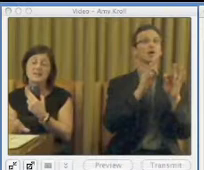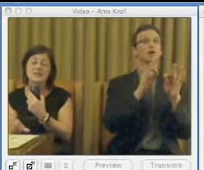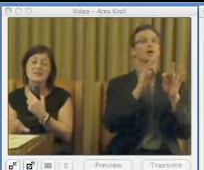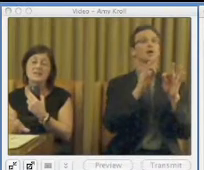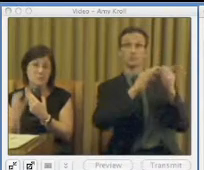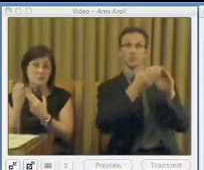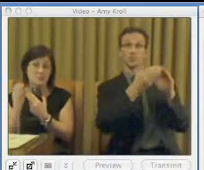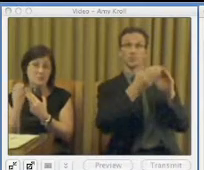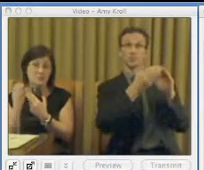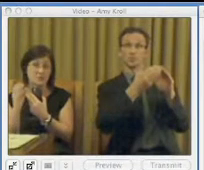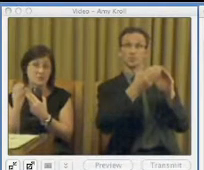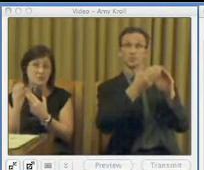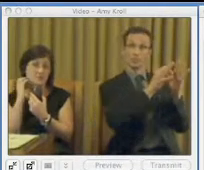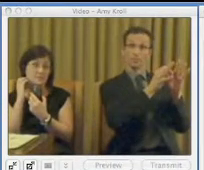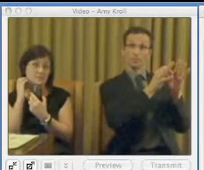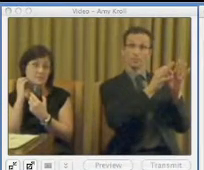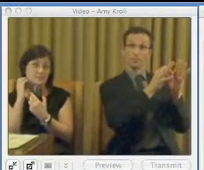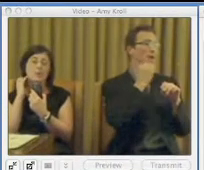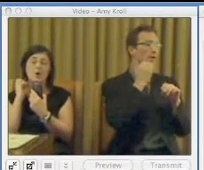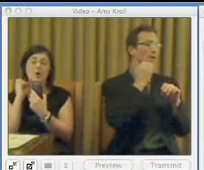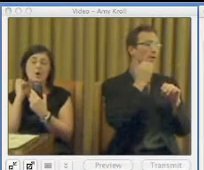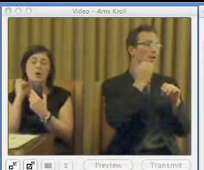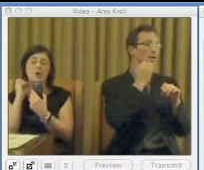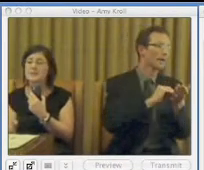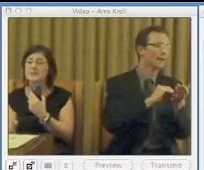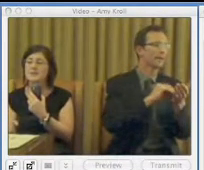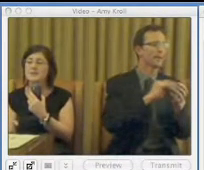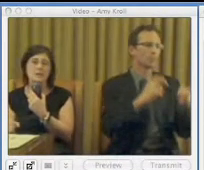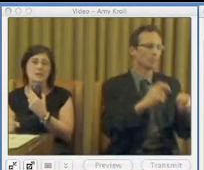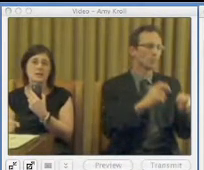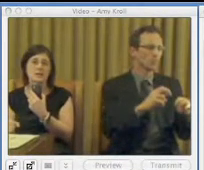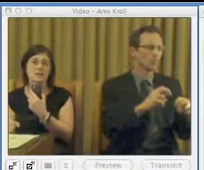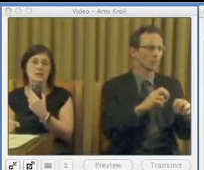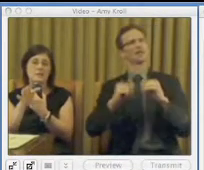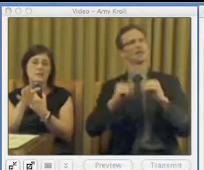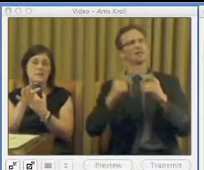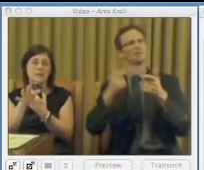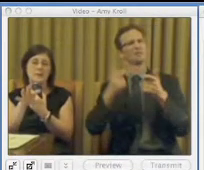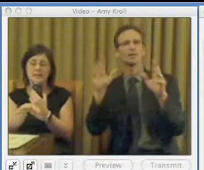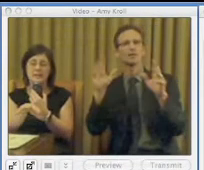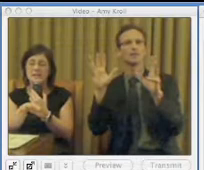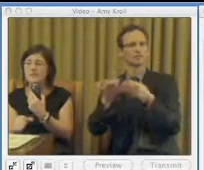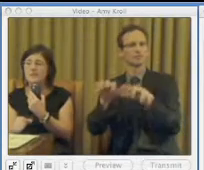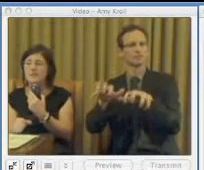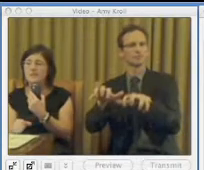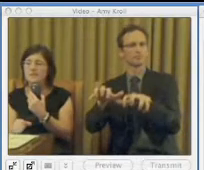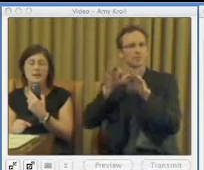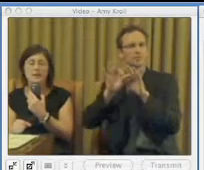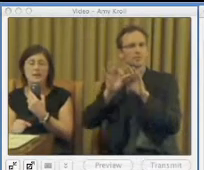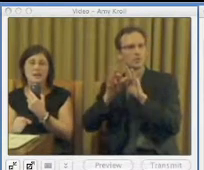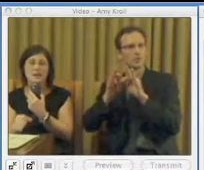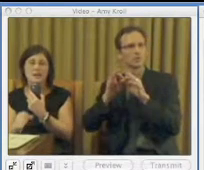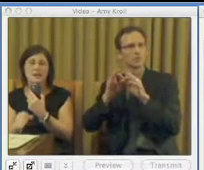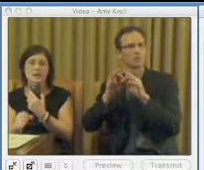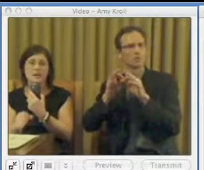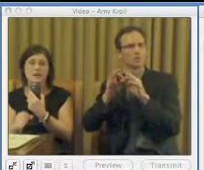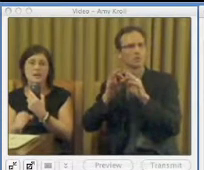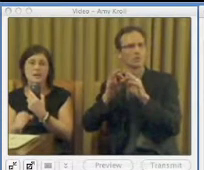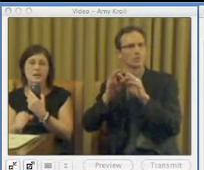can be distinct, very distinct from conference interpreting. Because depending on the